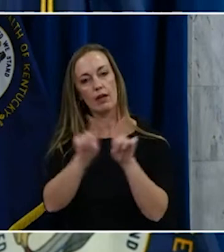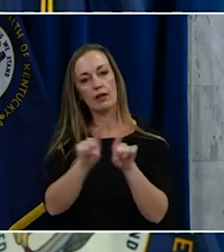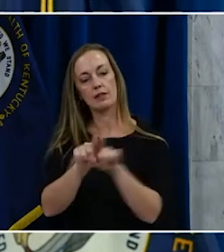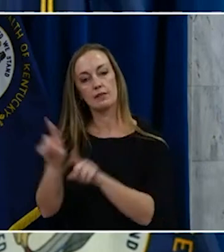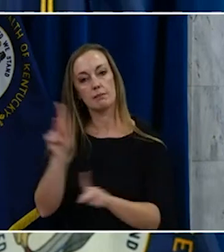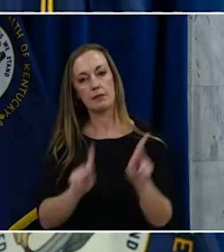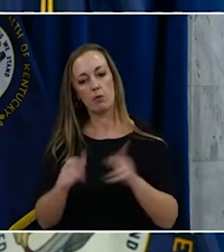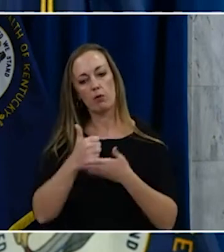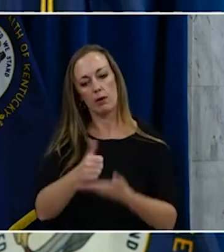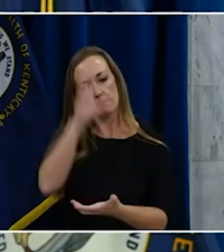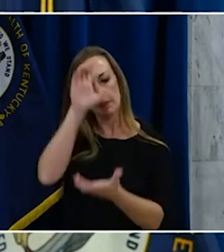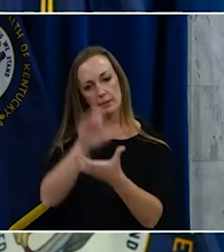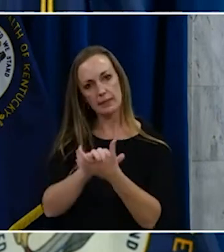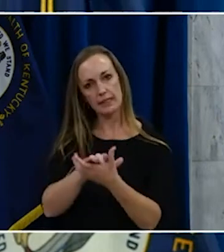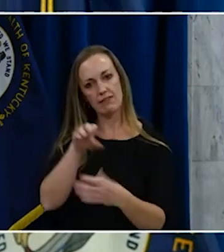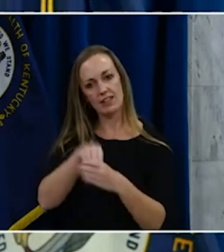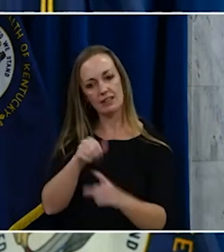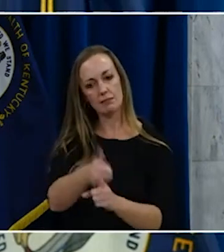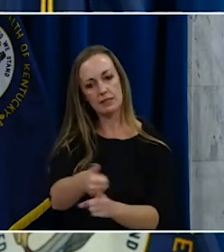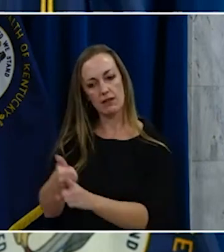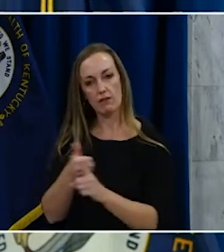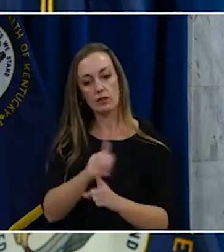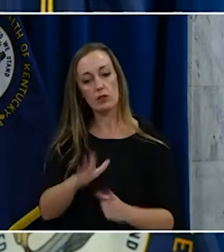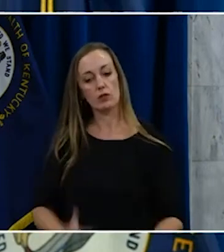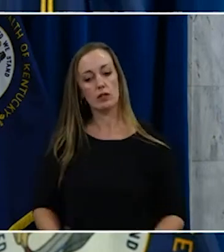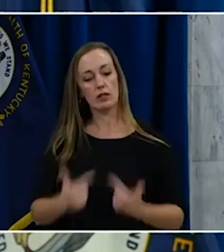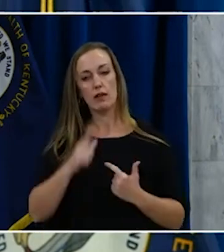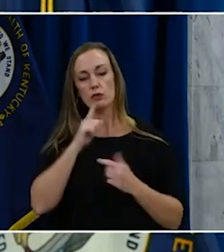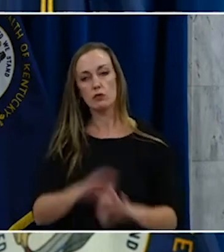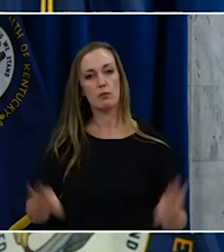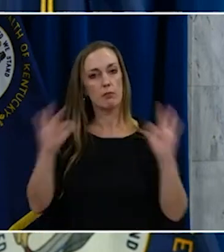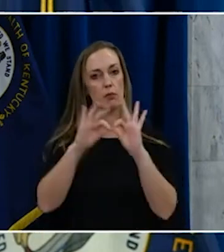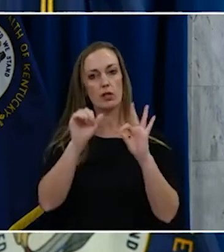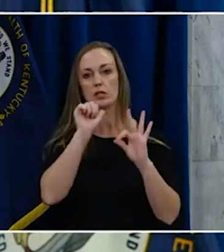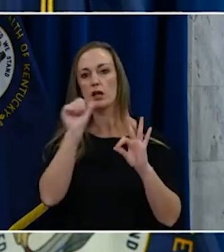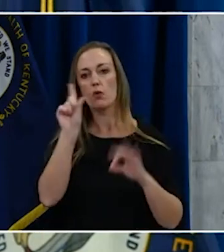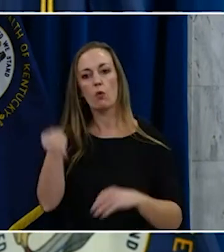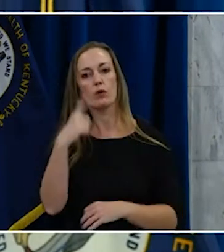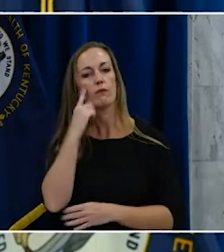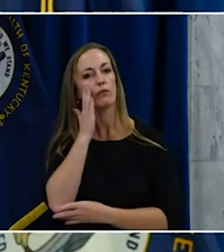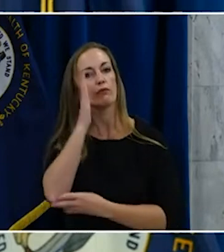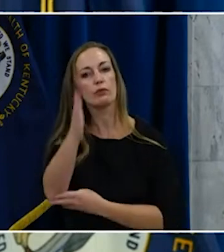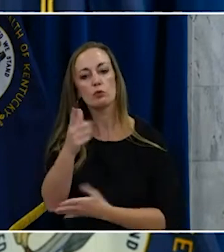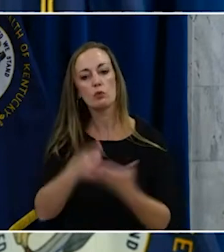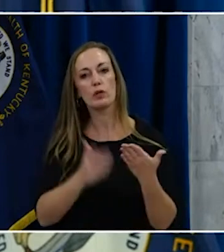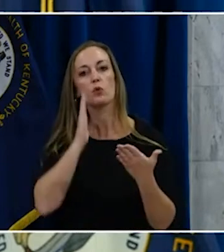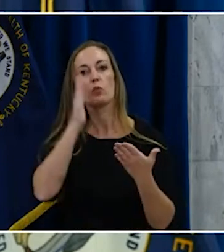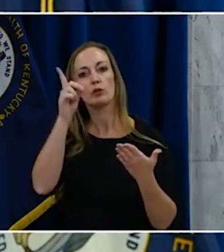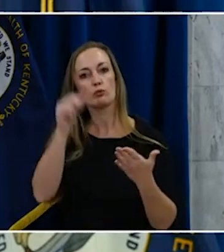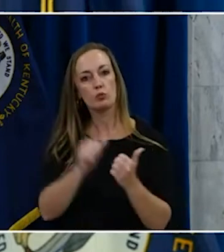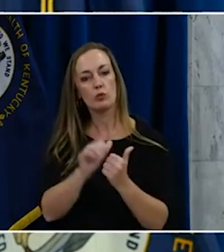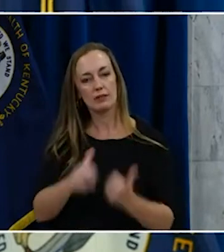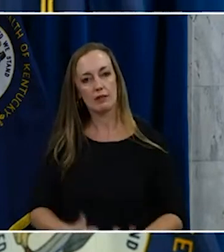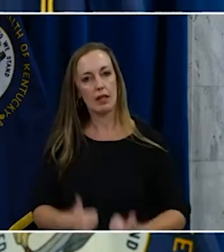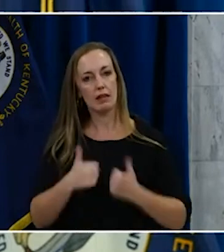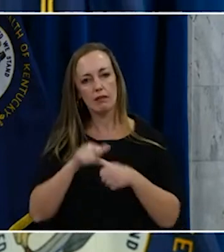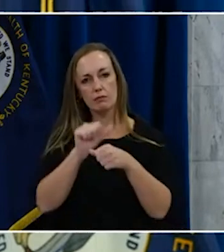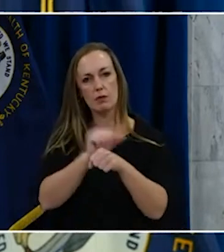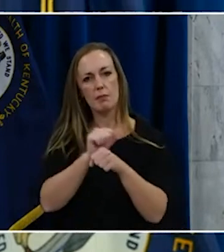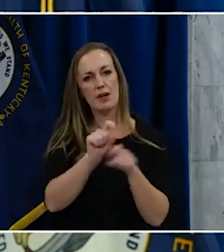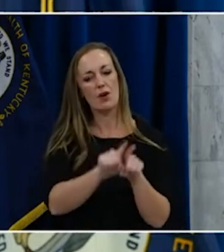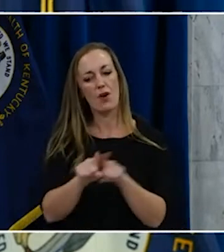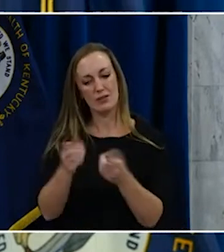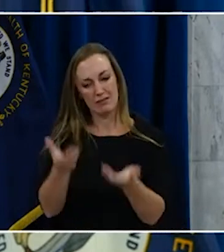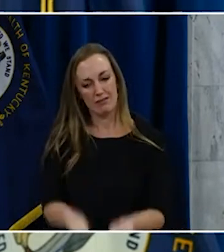in themselves. Their lives are as significant and important, not just in the future for what they will do with their lives, but also they're important